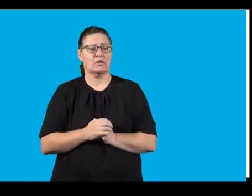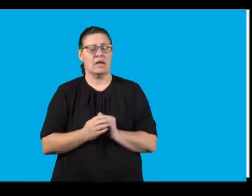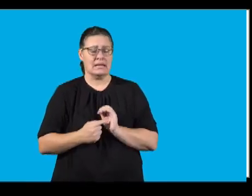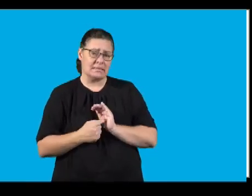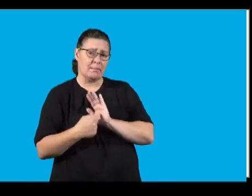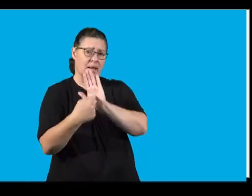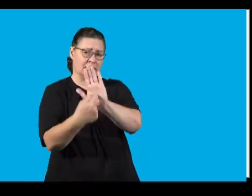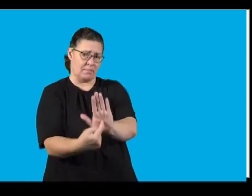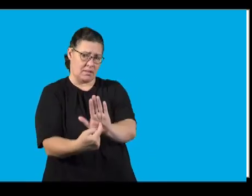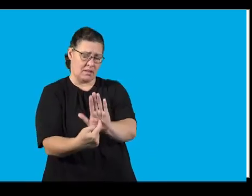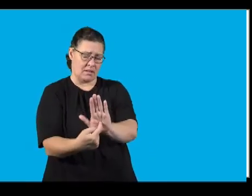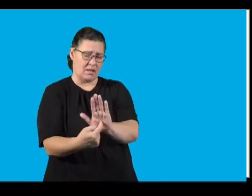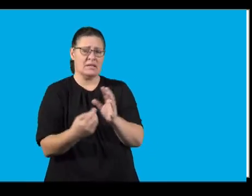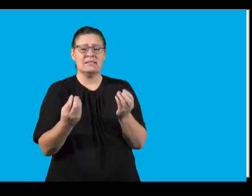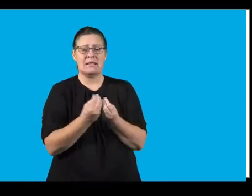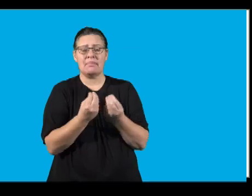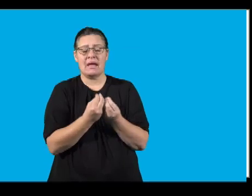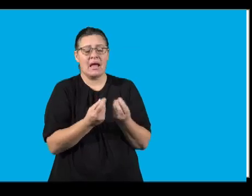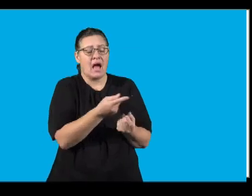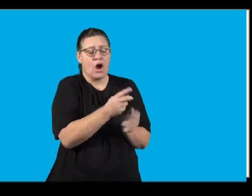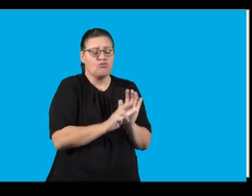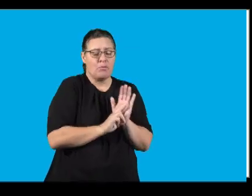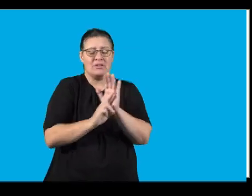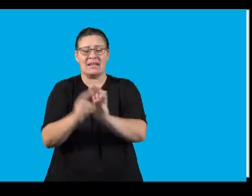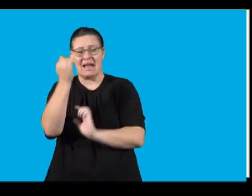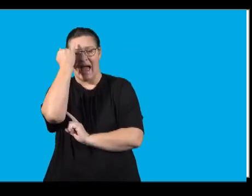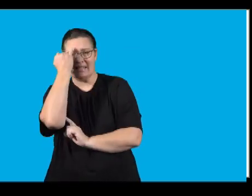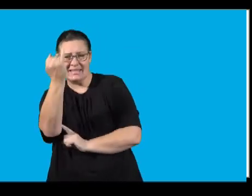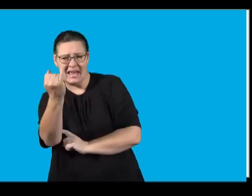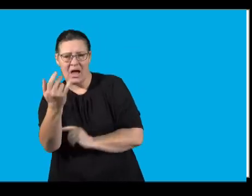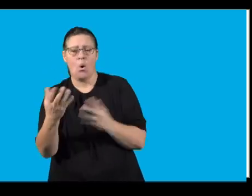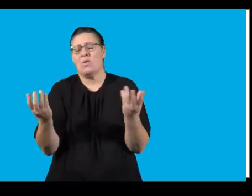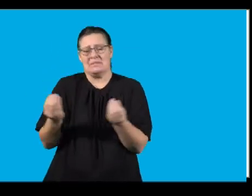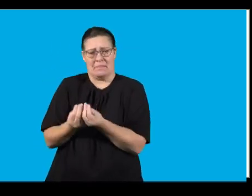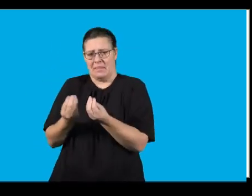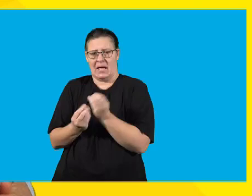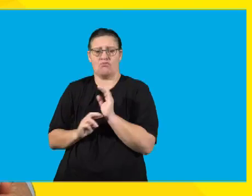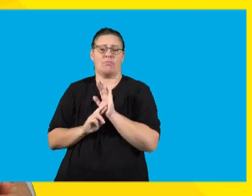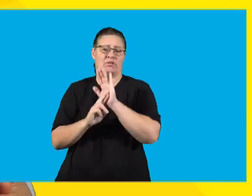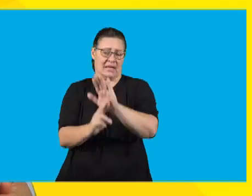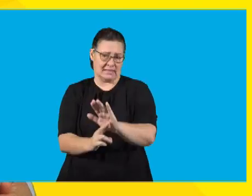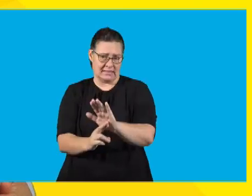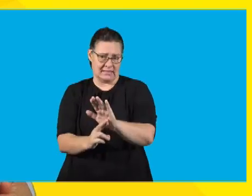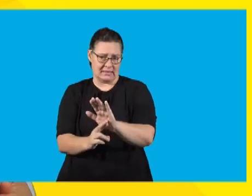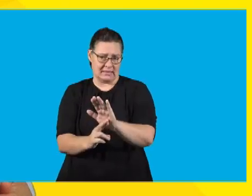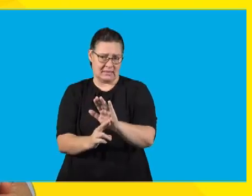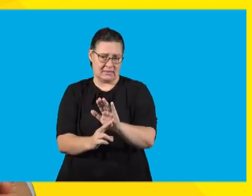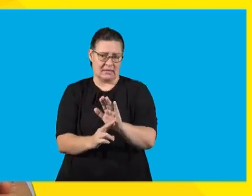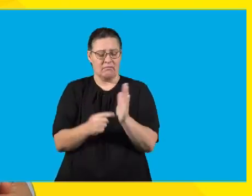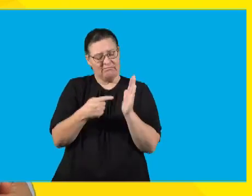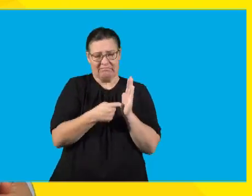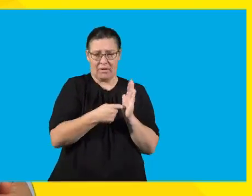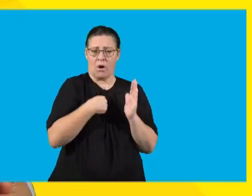Now remember, it is a symbol to represent an idea or a quality. So something is going to